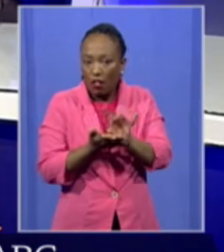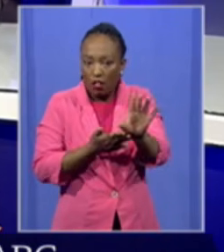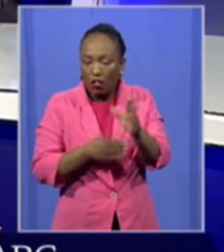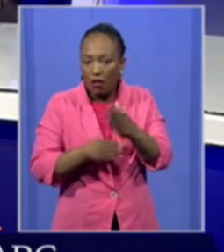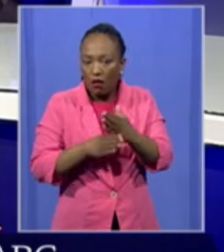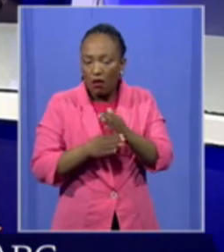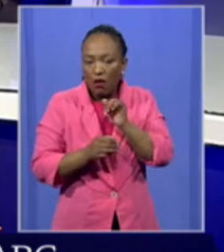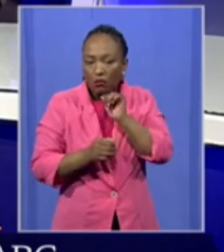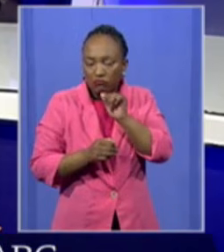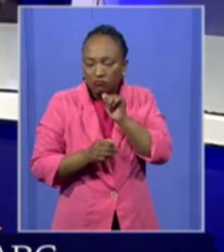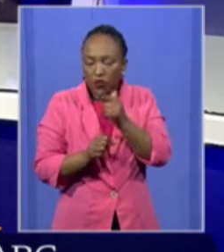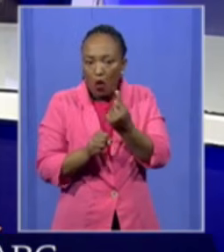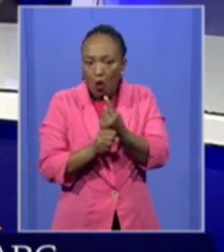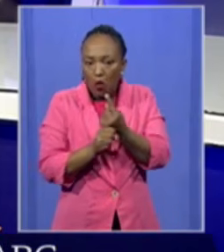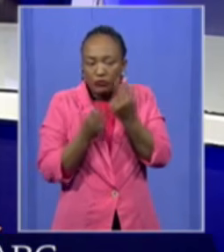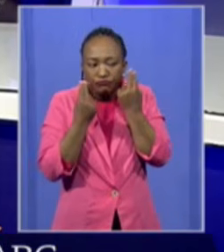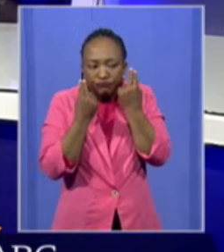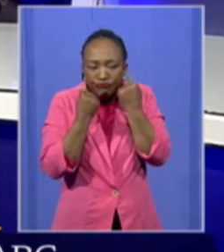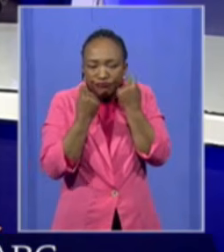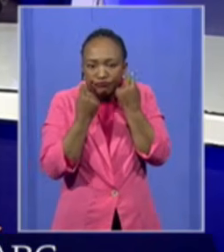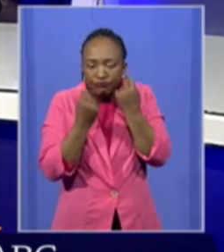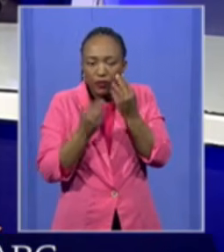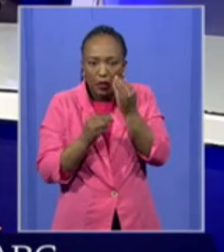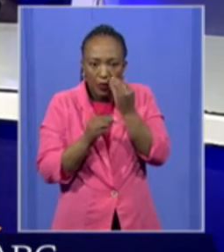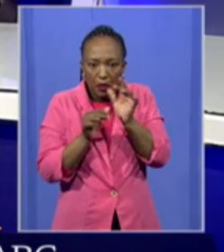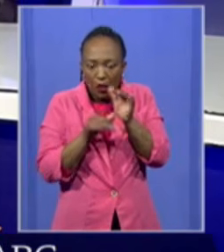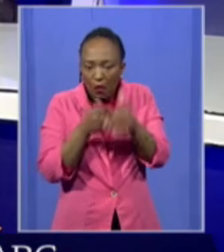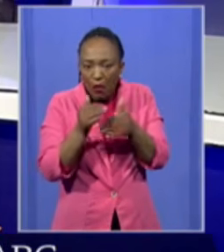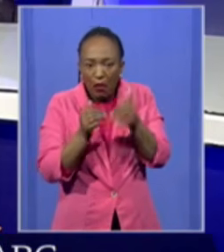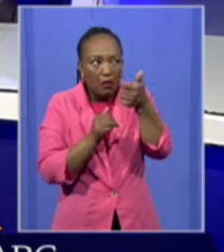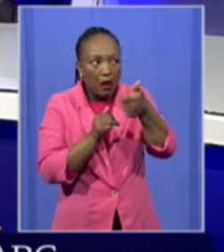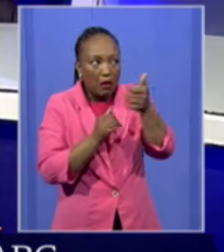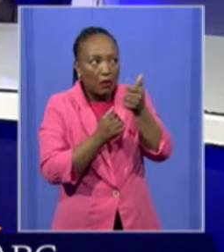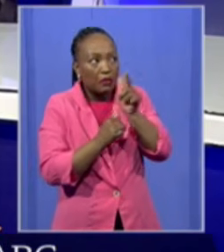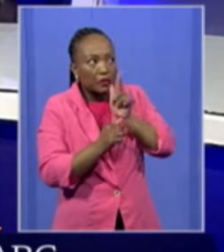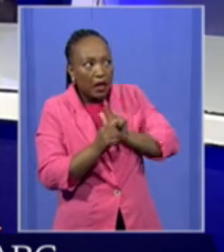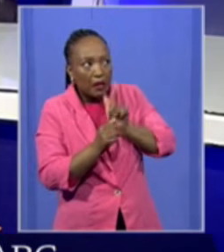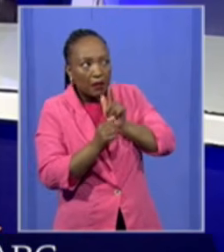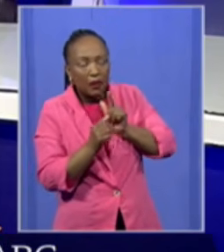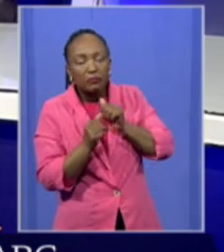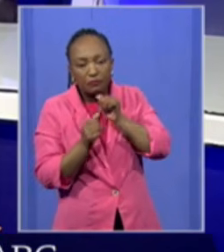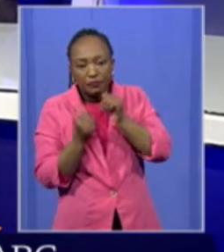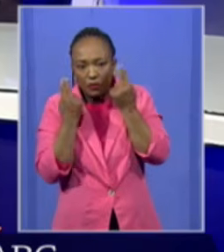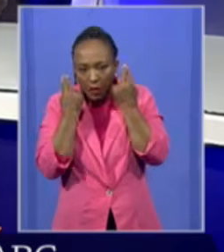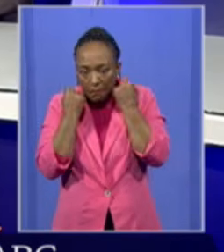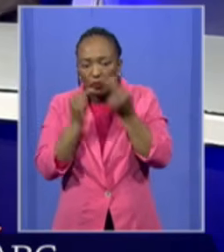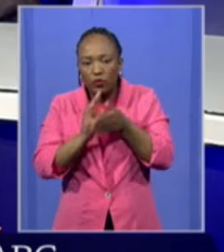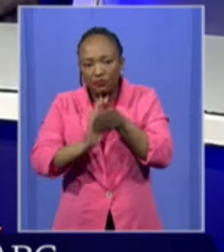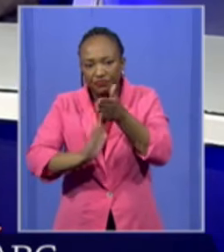dinku tseo he tse mamelang bjang ba rona ha ba re bolelana re etseng re se ke ra etsa eng.